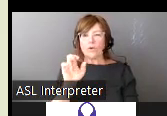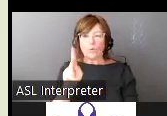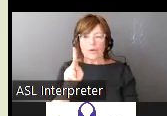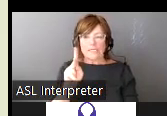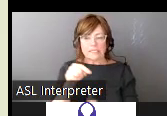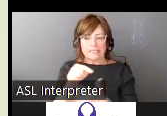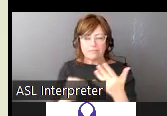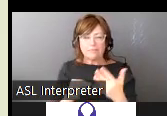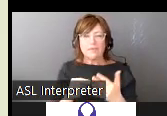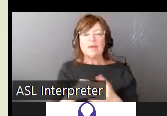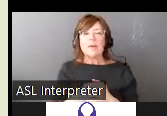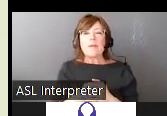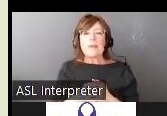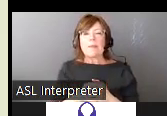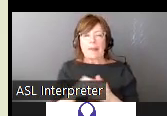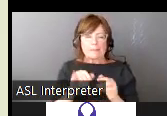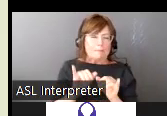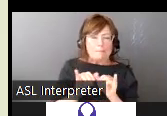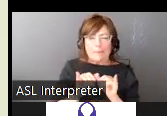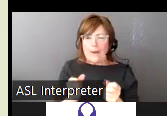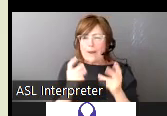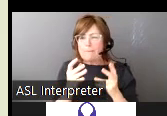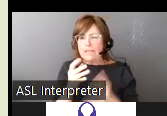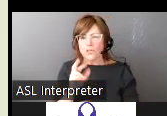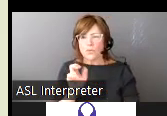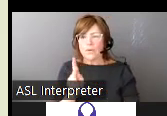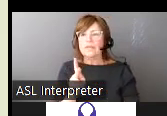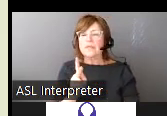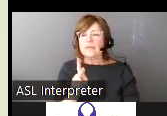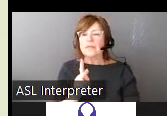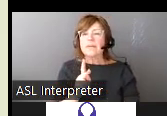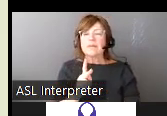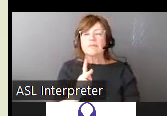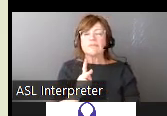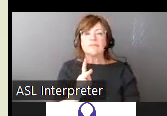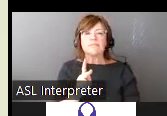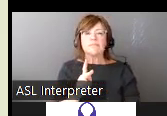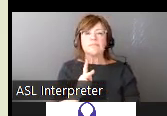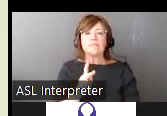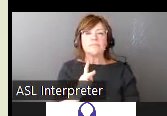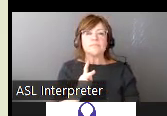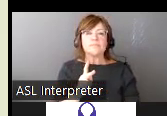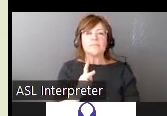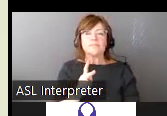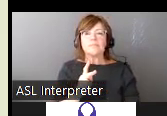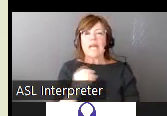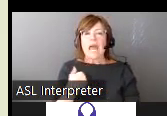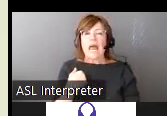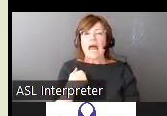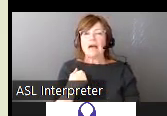in our earlier in the method session, participants rated the 13 risk factors based on their